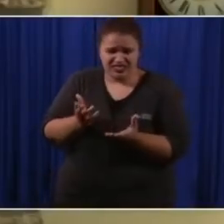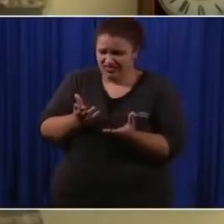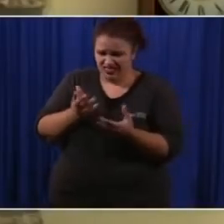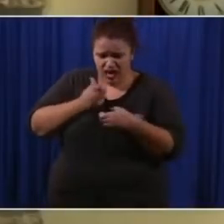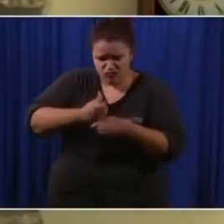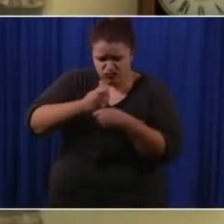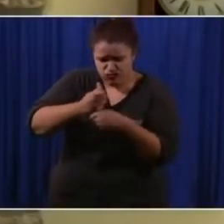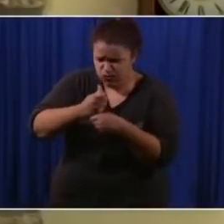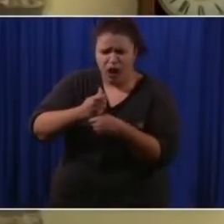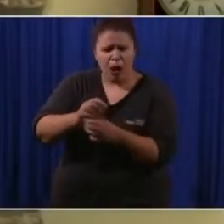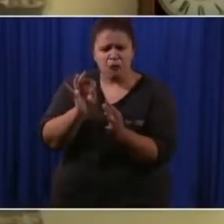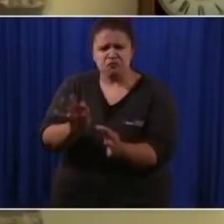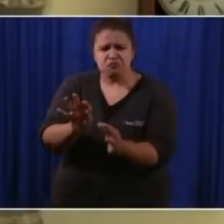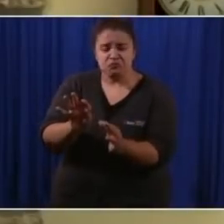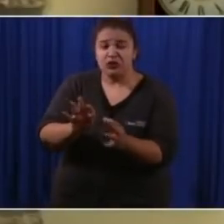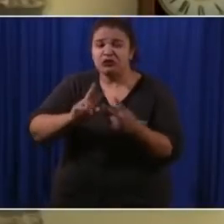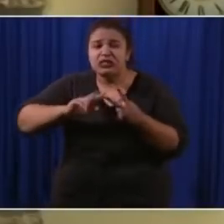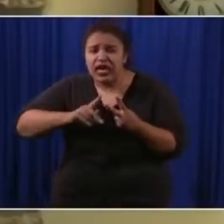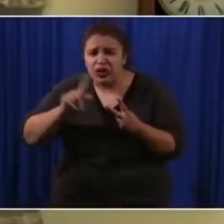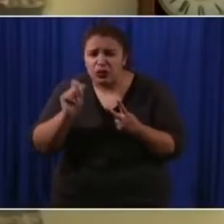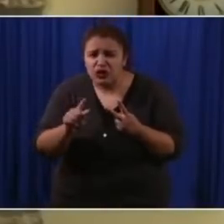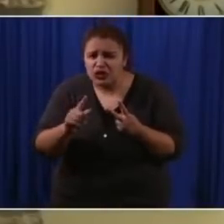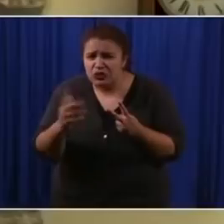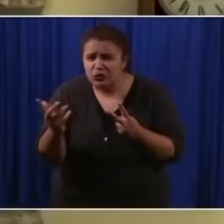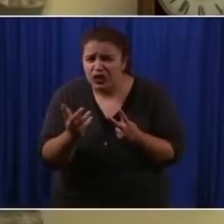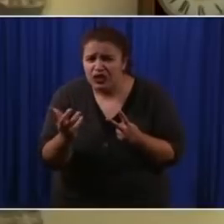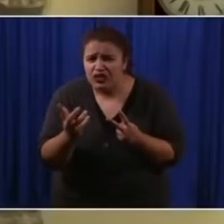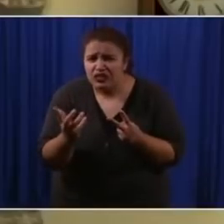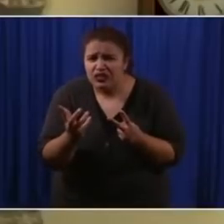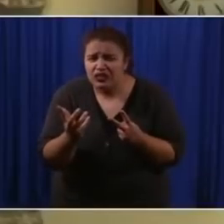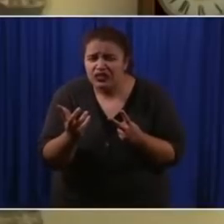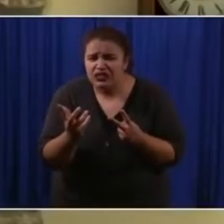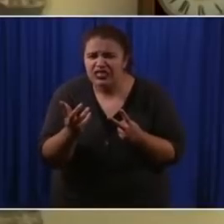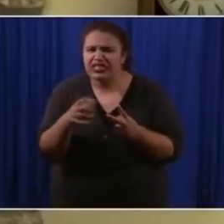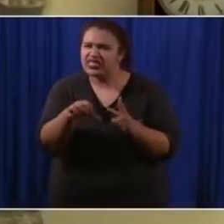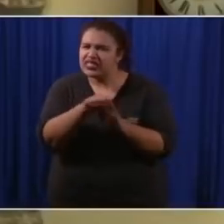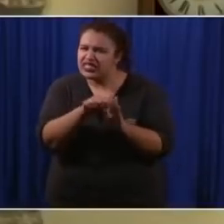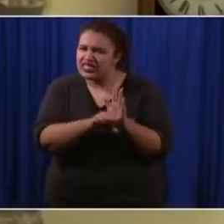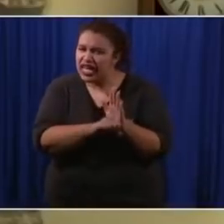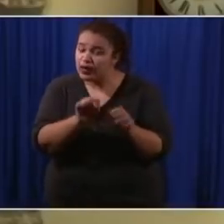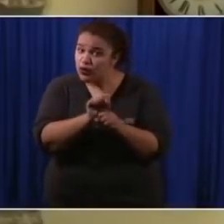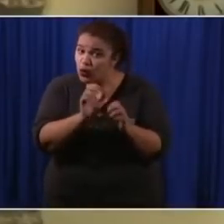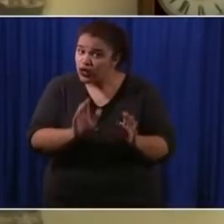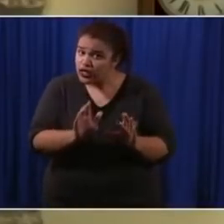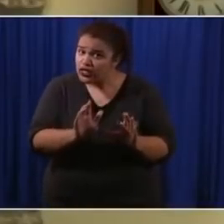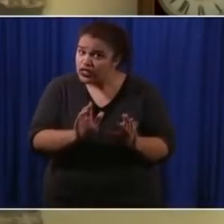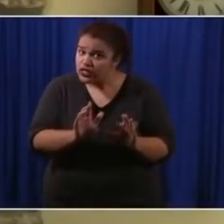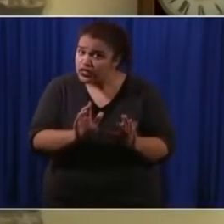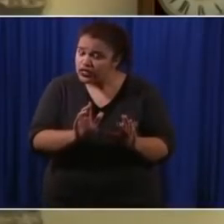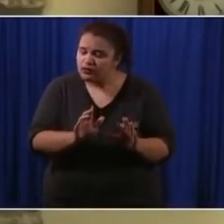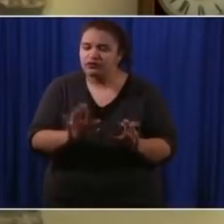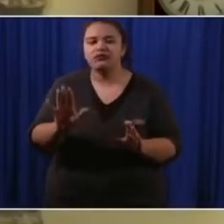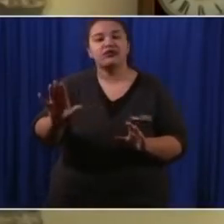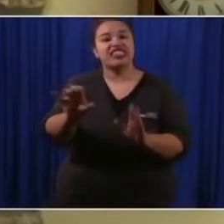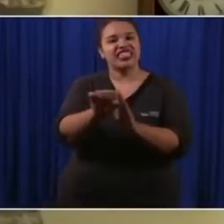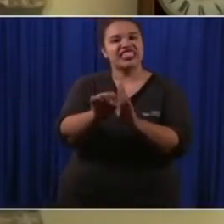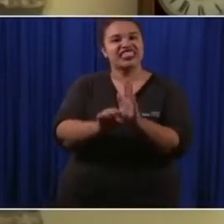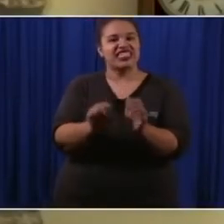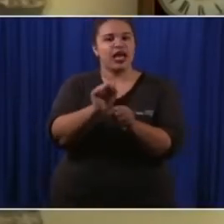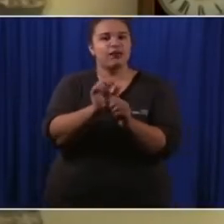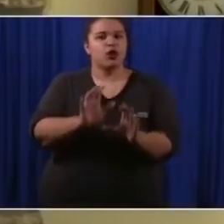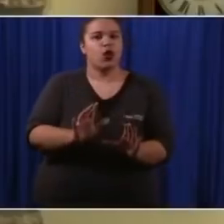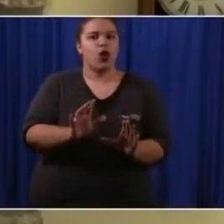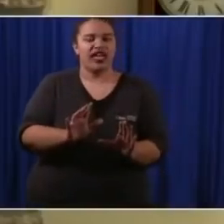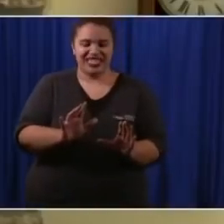very good product. Second question had to do with state employees. State employees are very different than someone